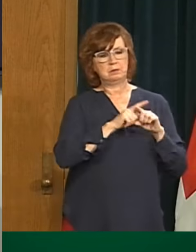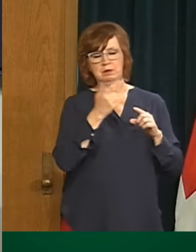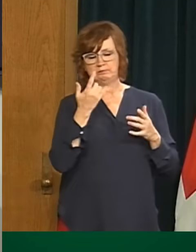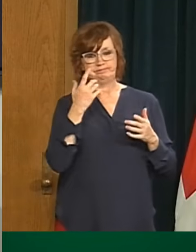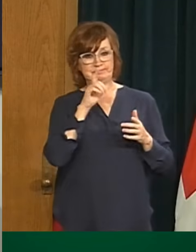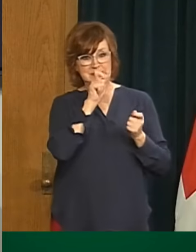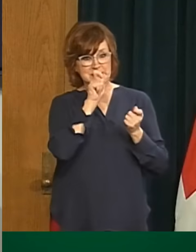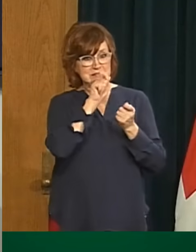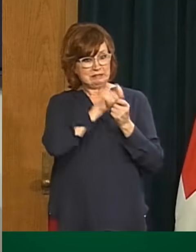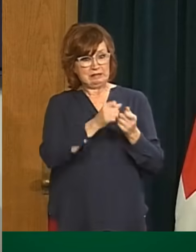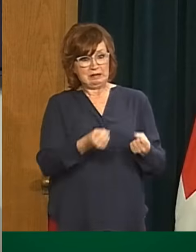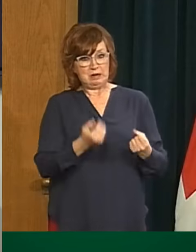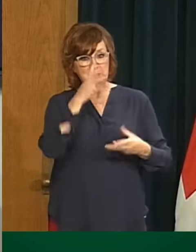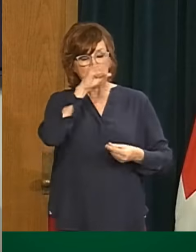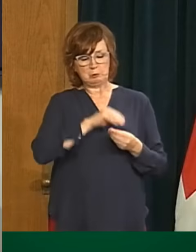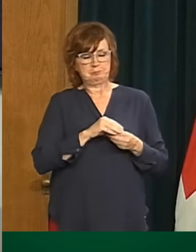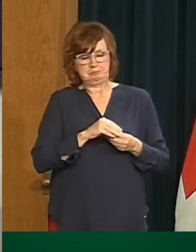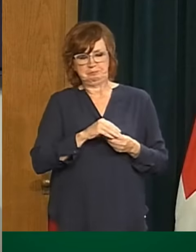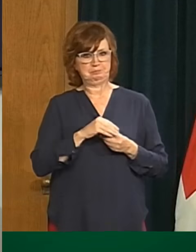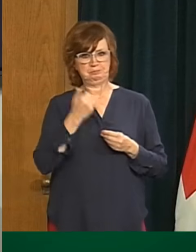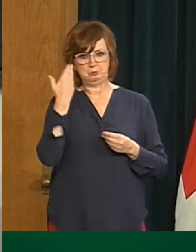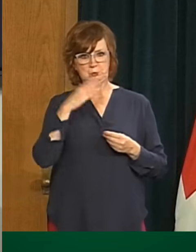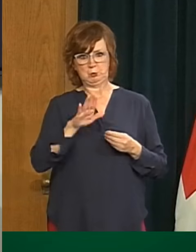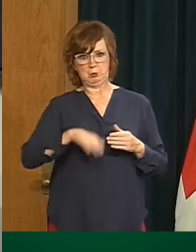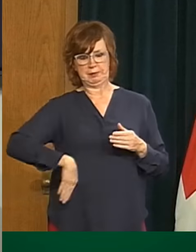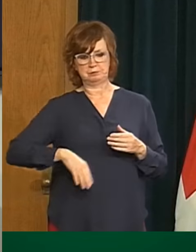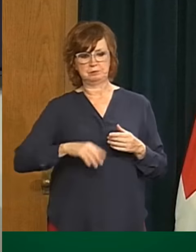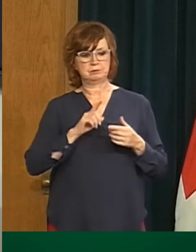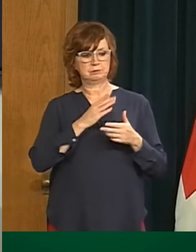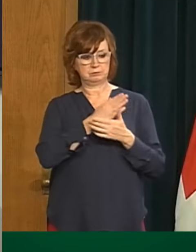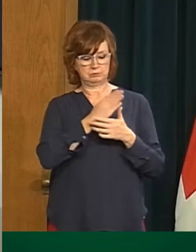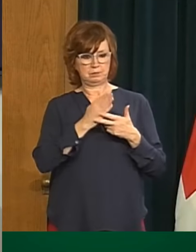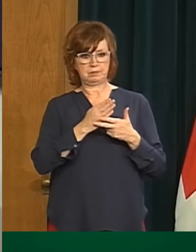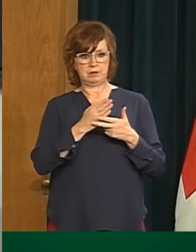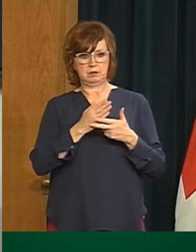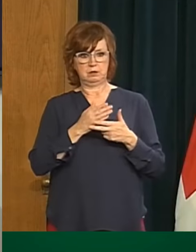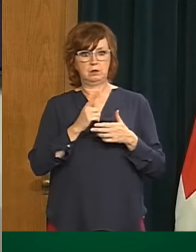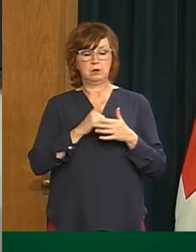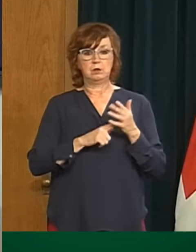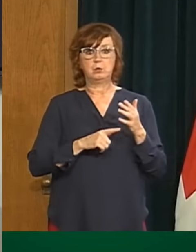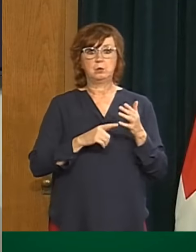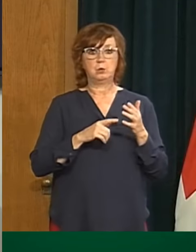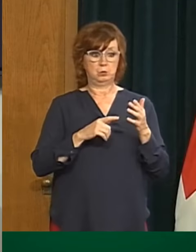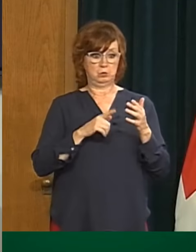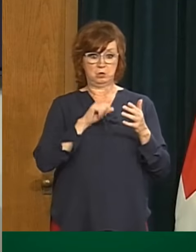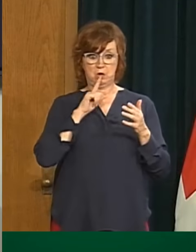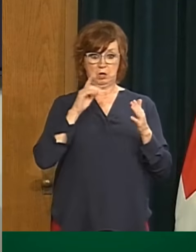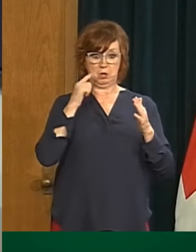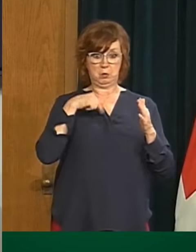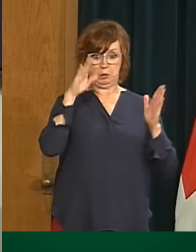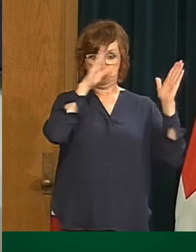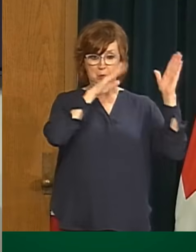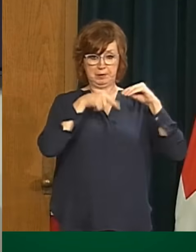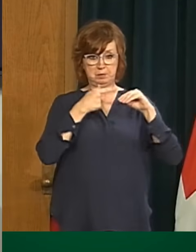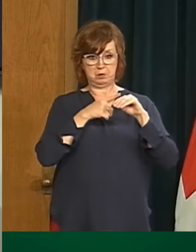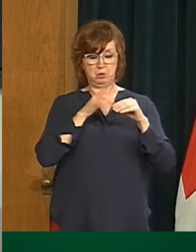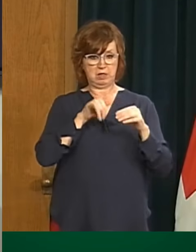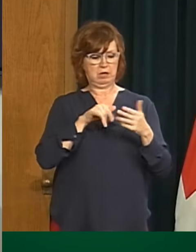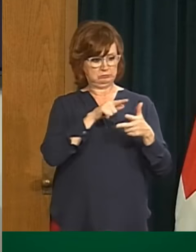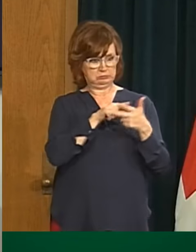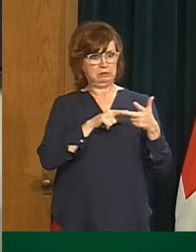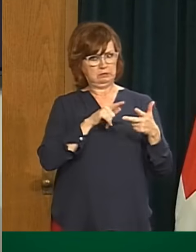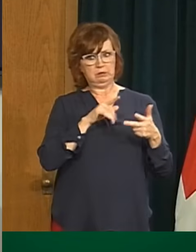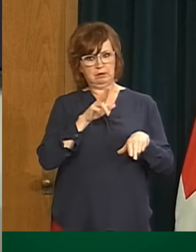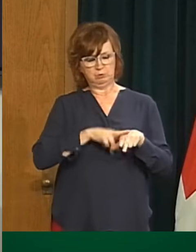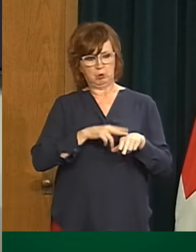days. With respect to, are we concerned about it and what are we doing about it, is of course we are, but it's one of those things. If you recall, we signed a